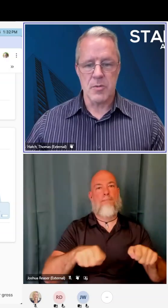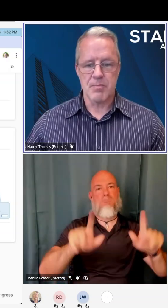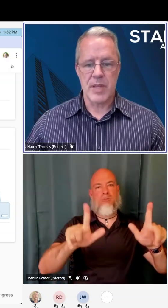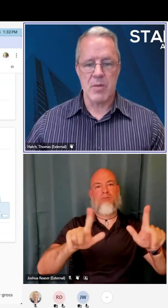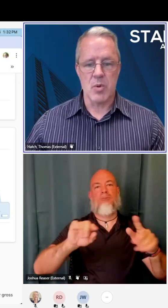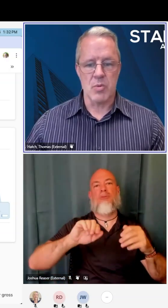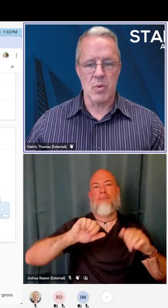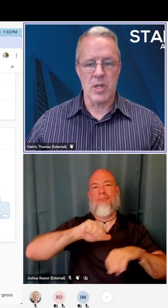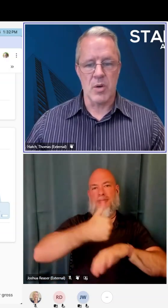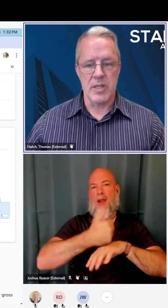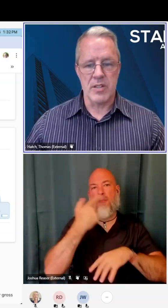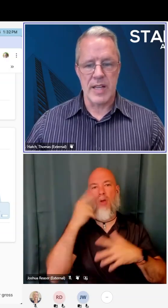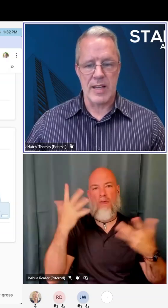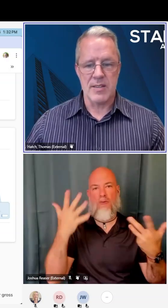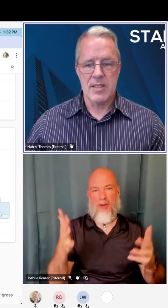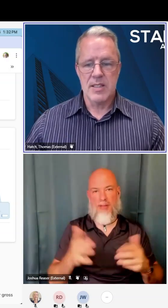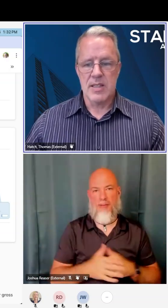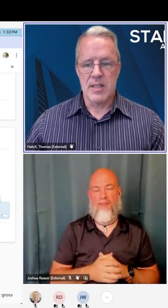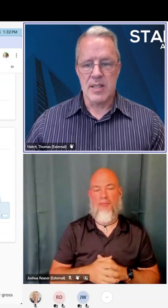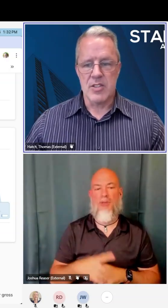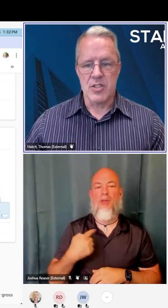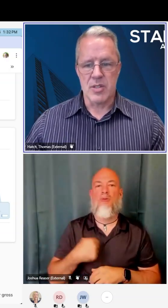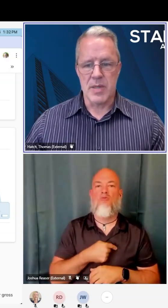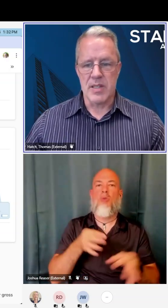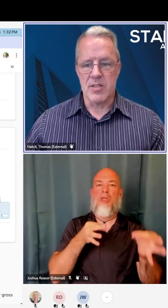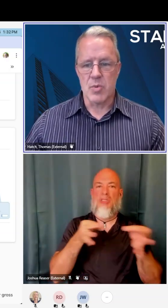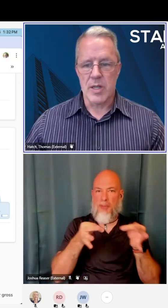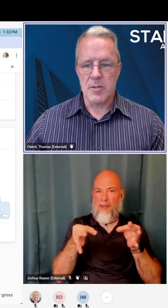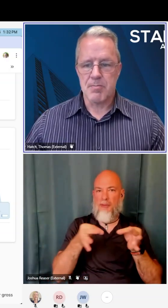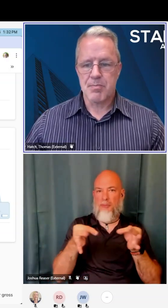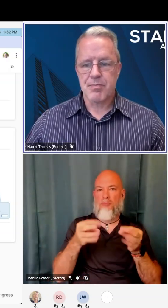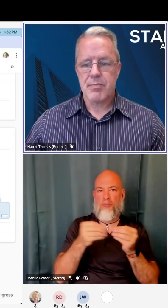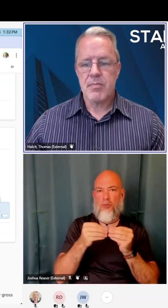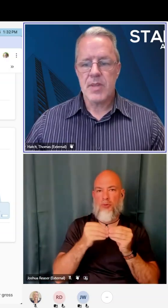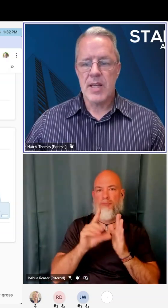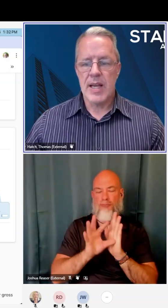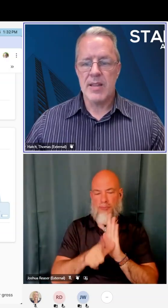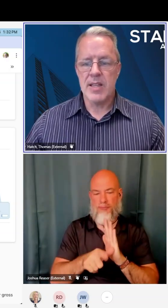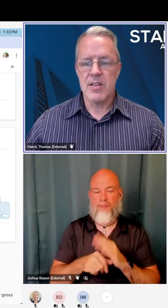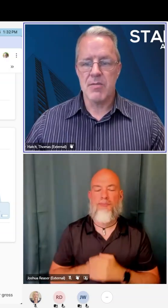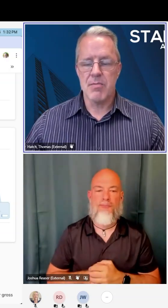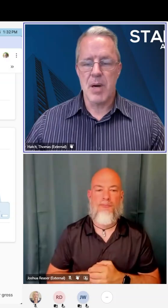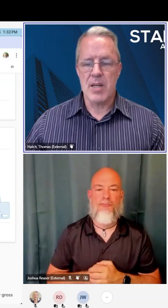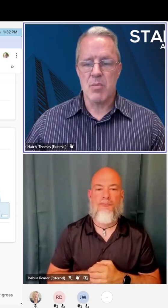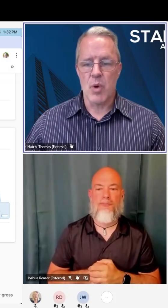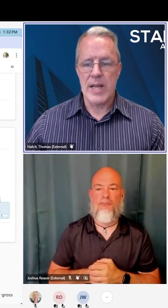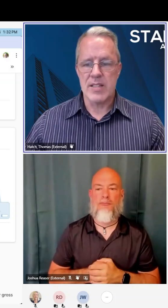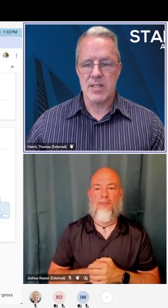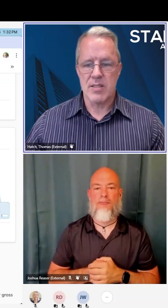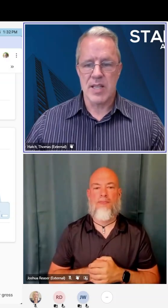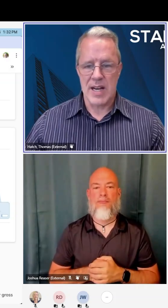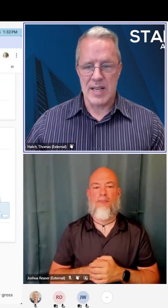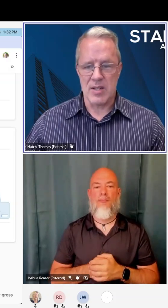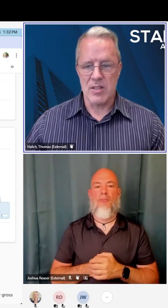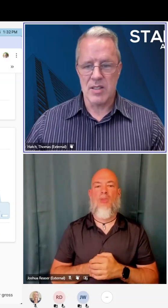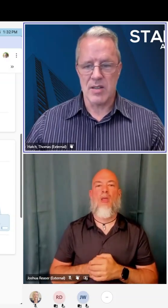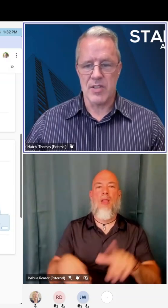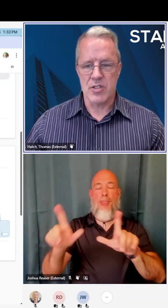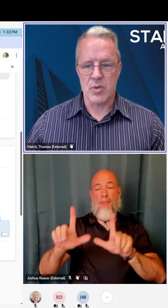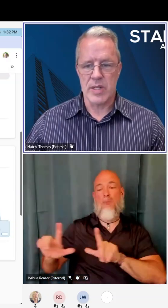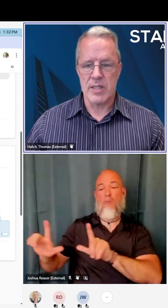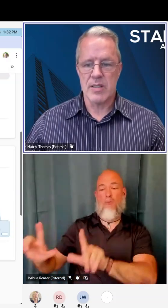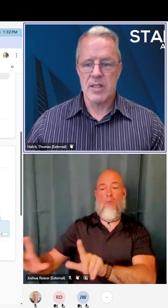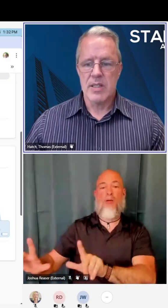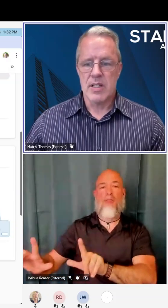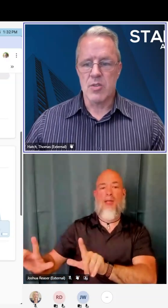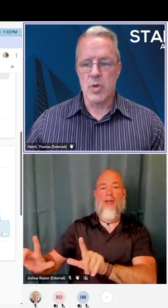for you. And we'll go into that in just a minute as well. And then the bottom right tile of